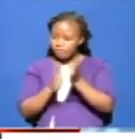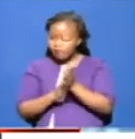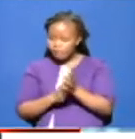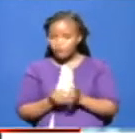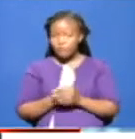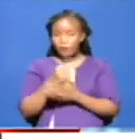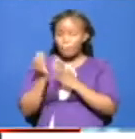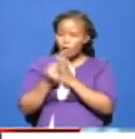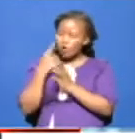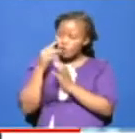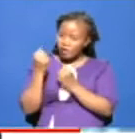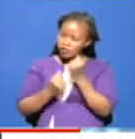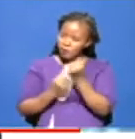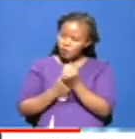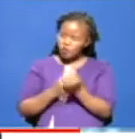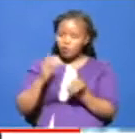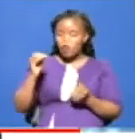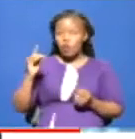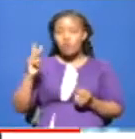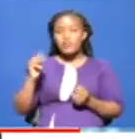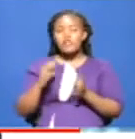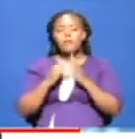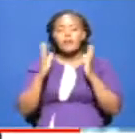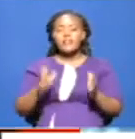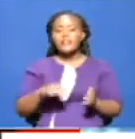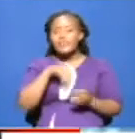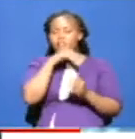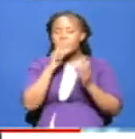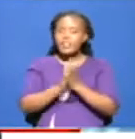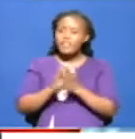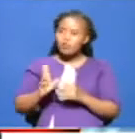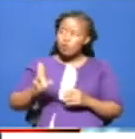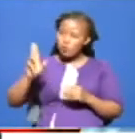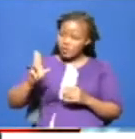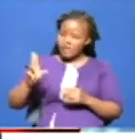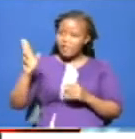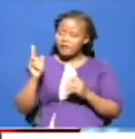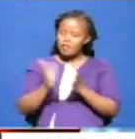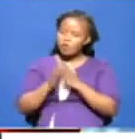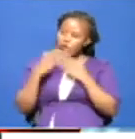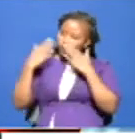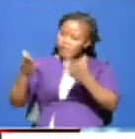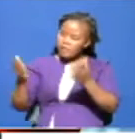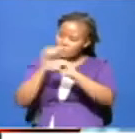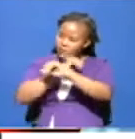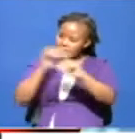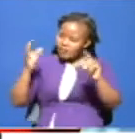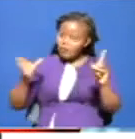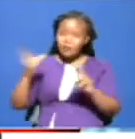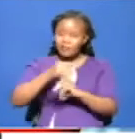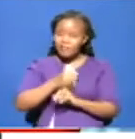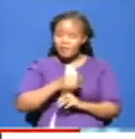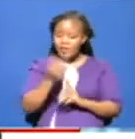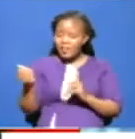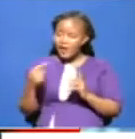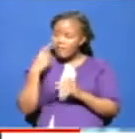Uhuru Kenyatta and ODM leader Raila Odinga lauded the speech and hailed the president for his achievements, those allied to Deputy